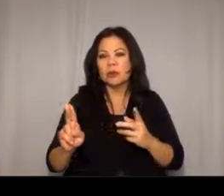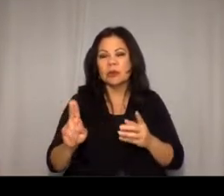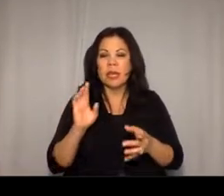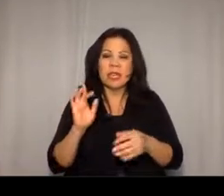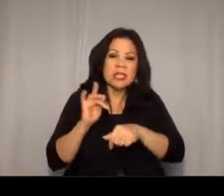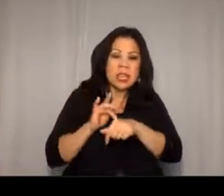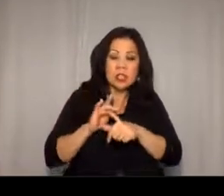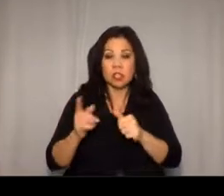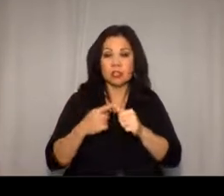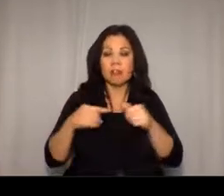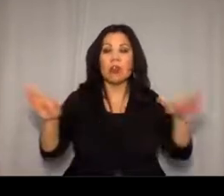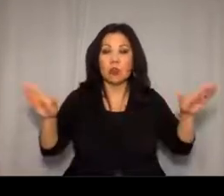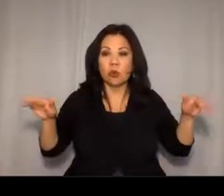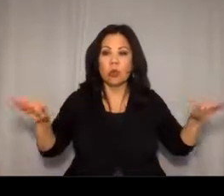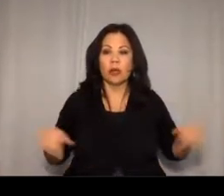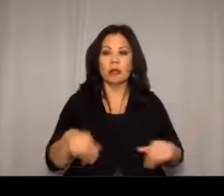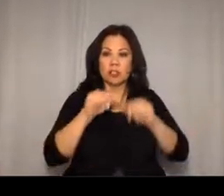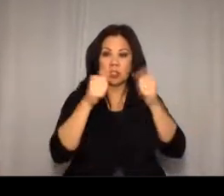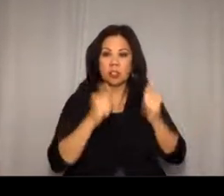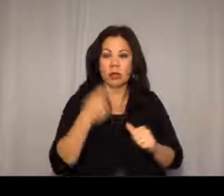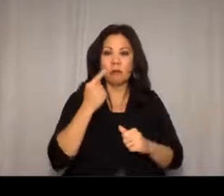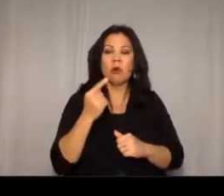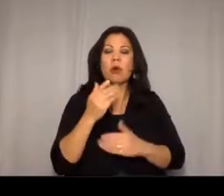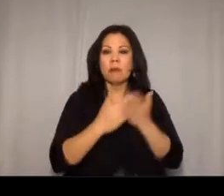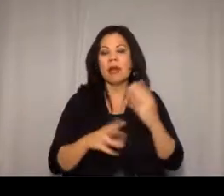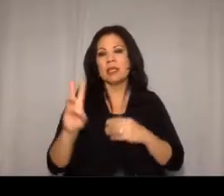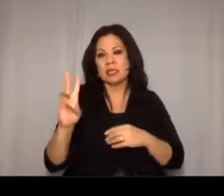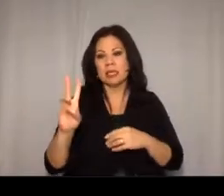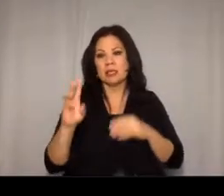So those are the shapes for step number 6.